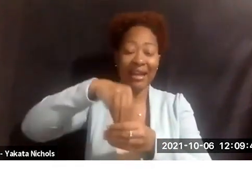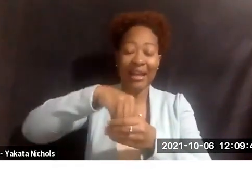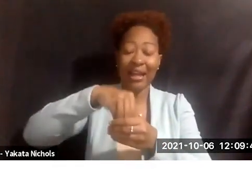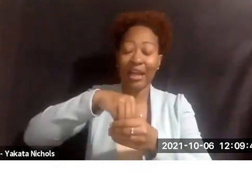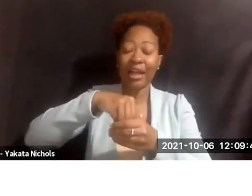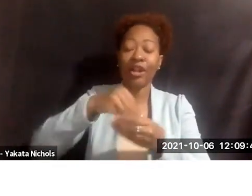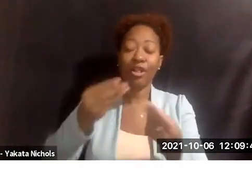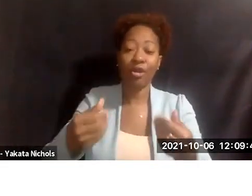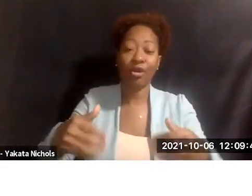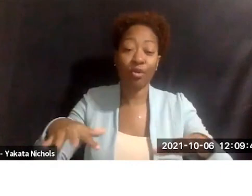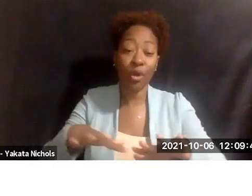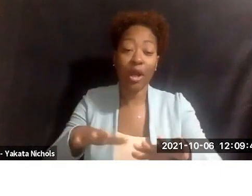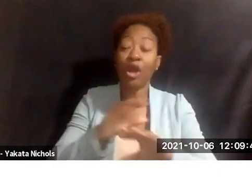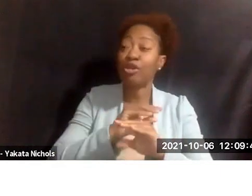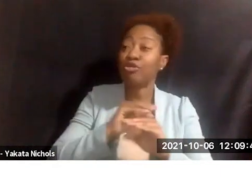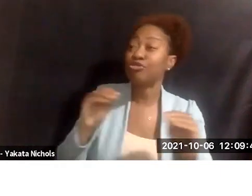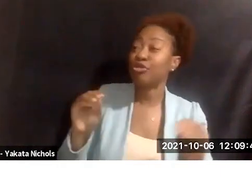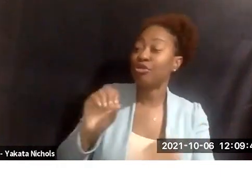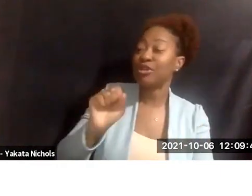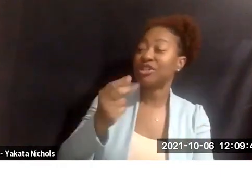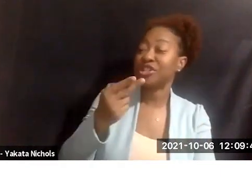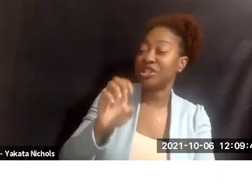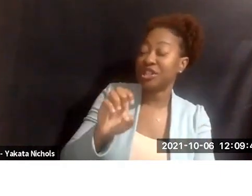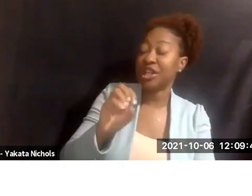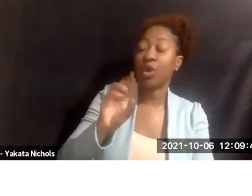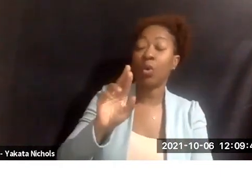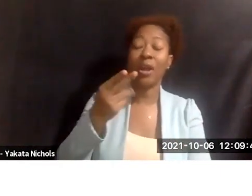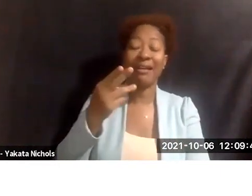no she or he, in